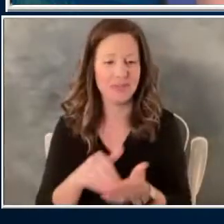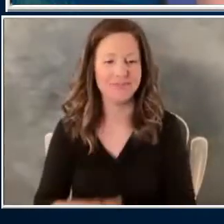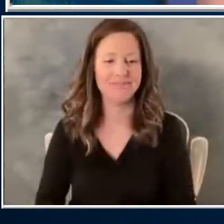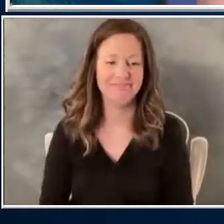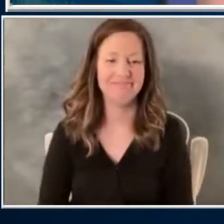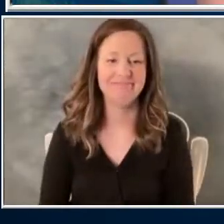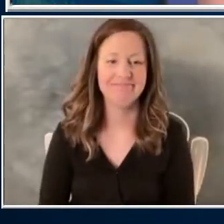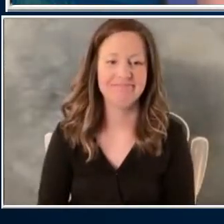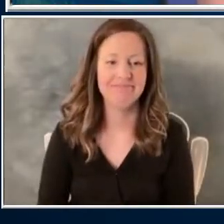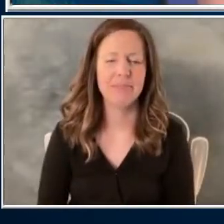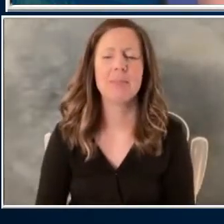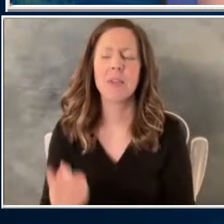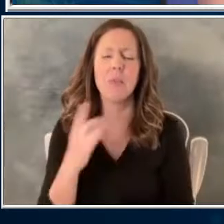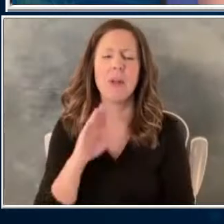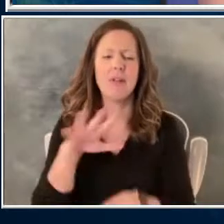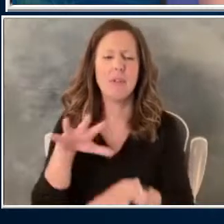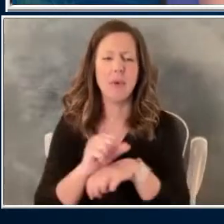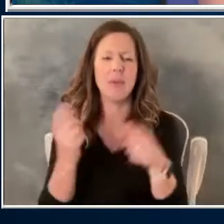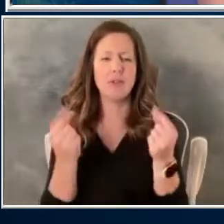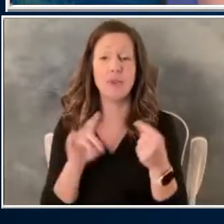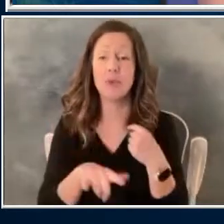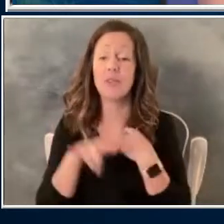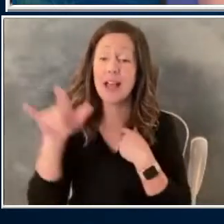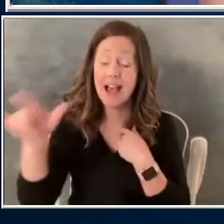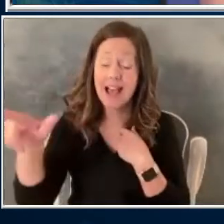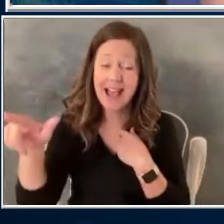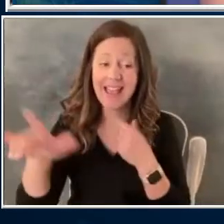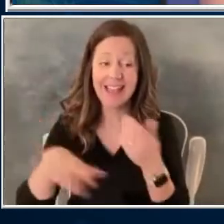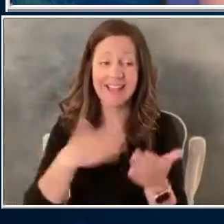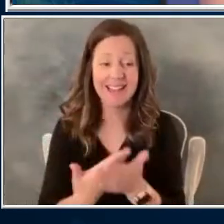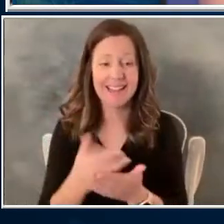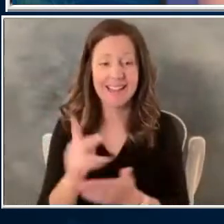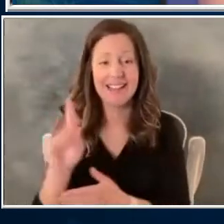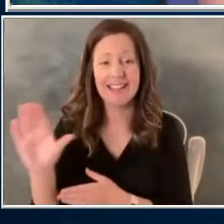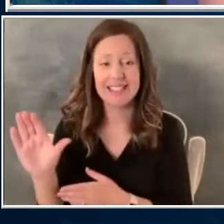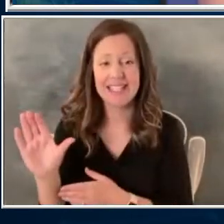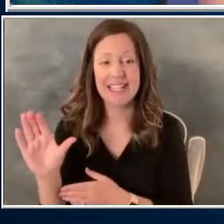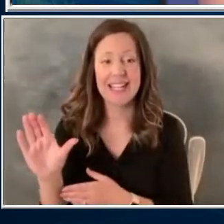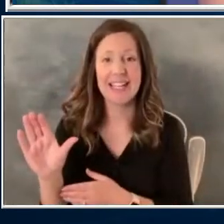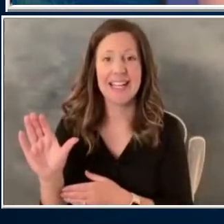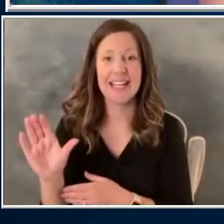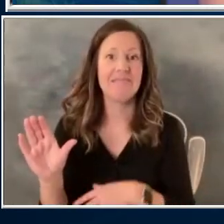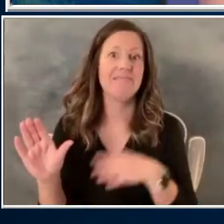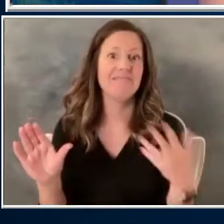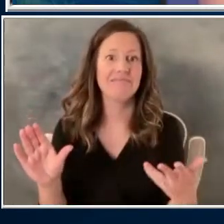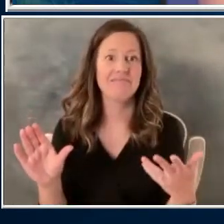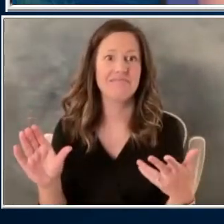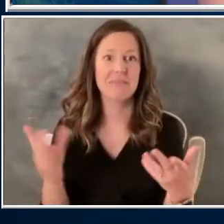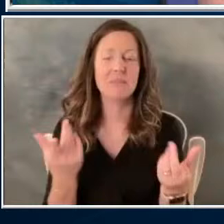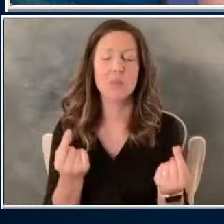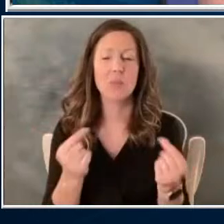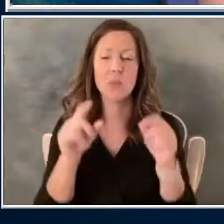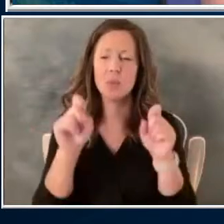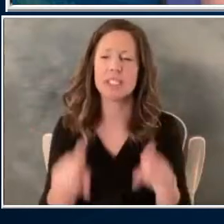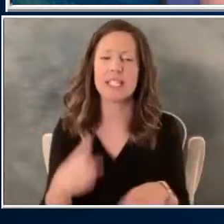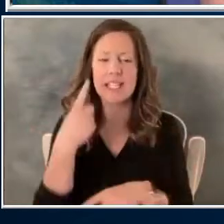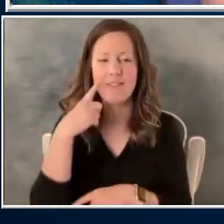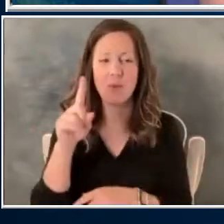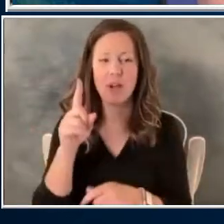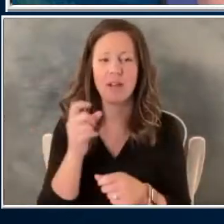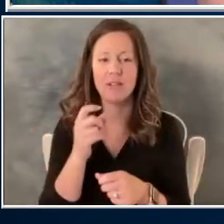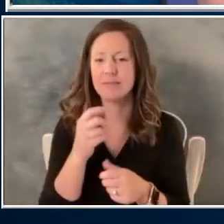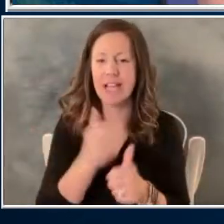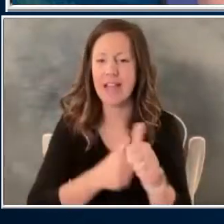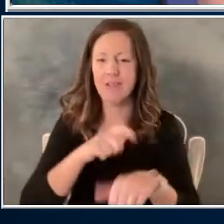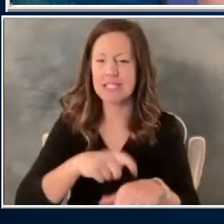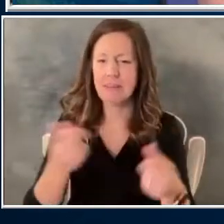your appointments. You fly 3,000 miles, you get here to Kansas City. What are they testing each time you come back? What kinds of tests